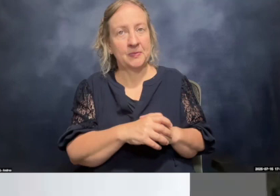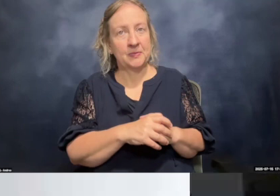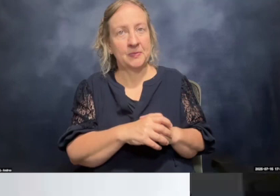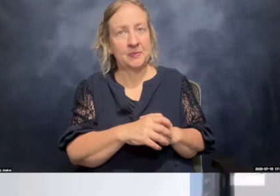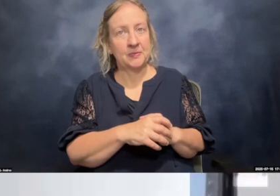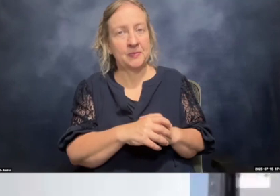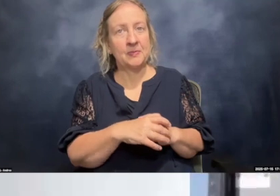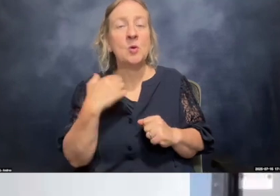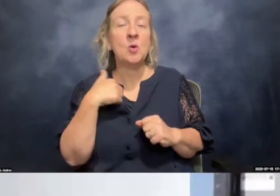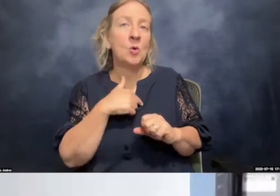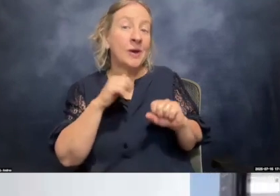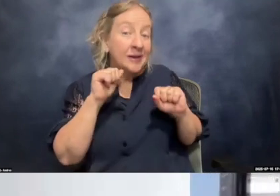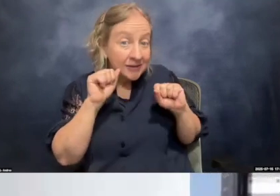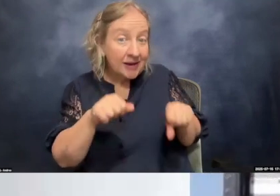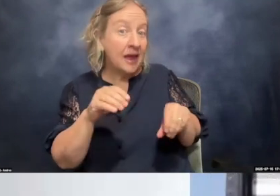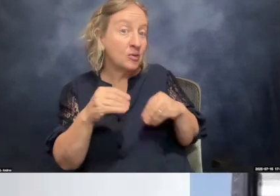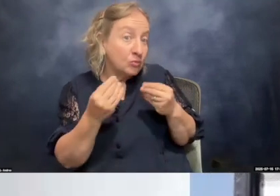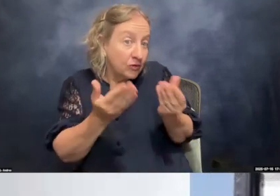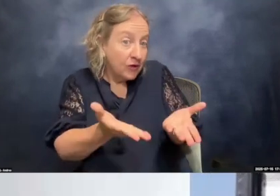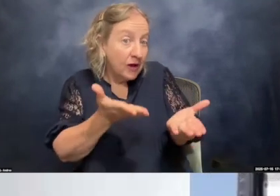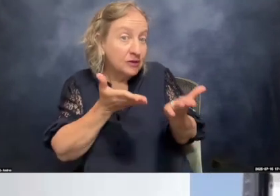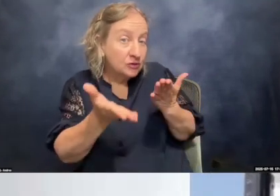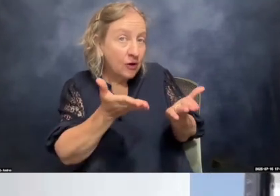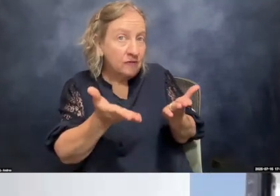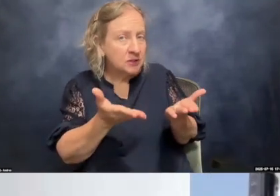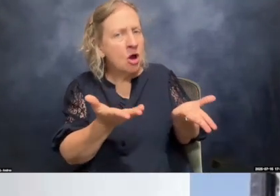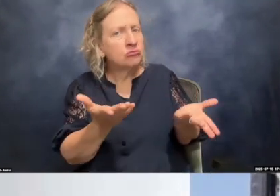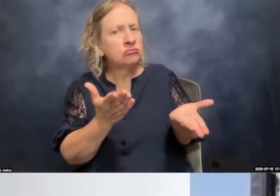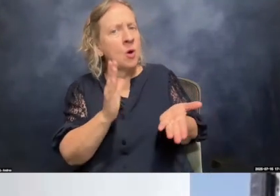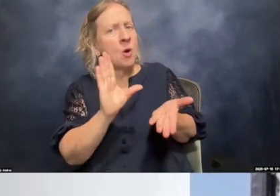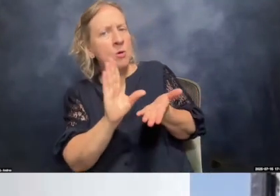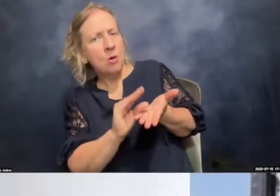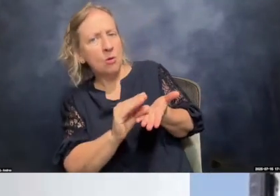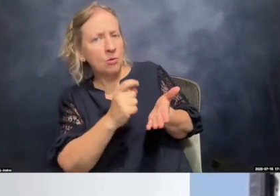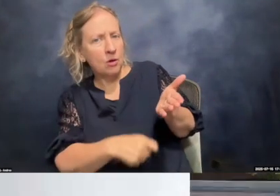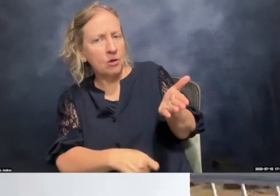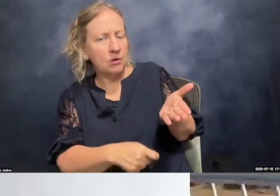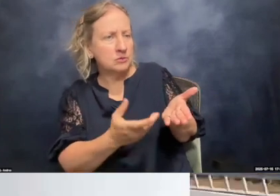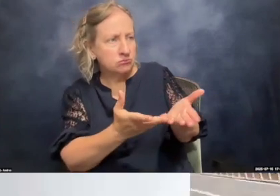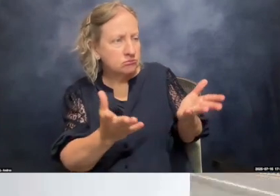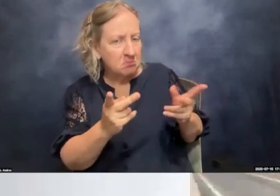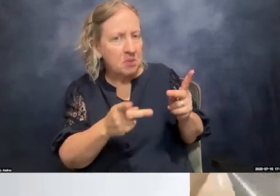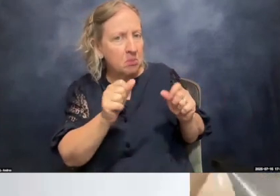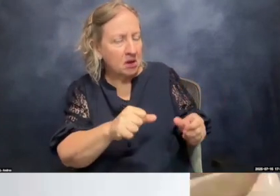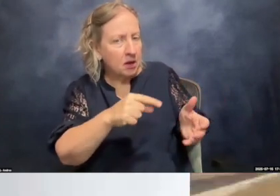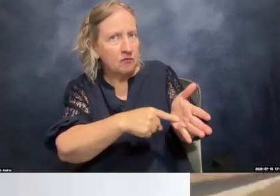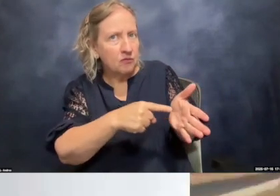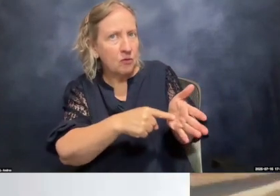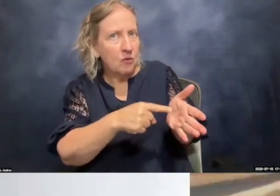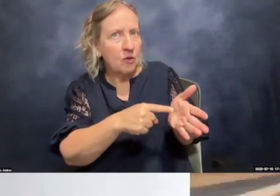We're able to provide this service, at an affordable cost in a place where it's not already being